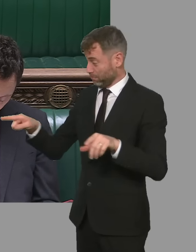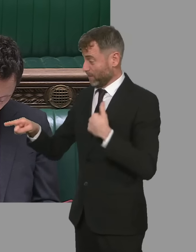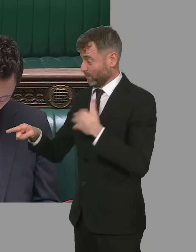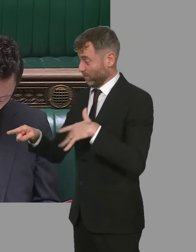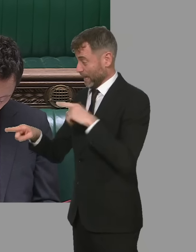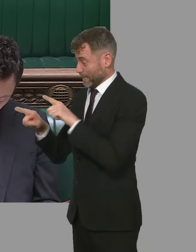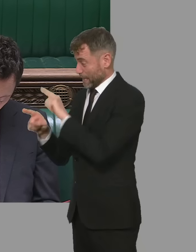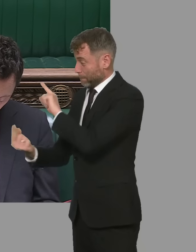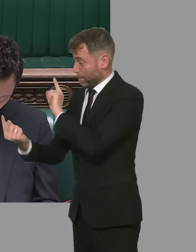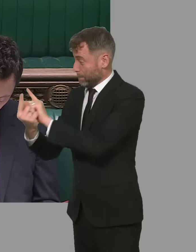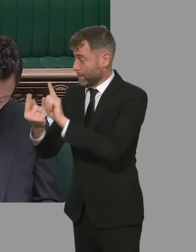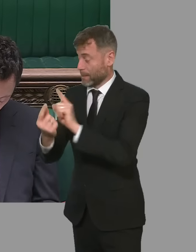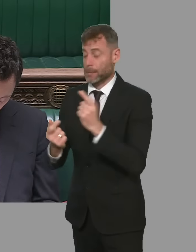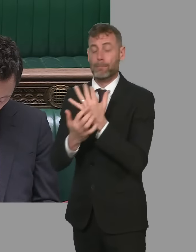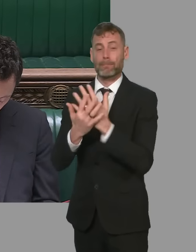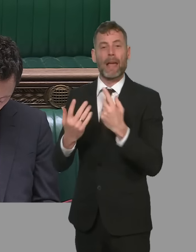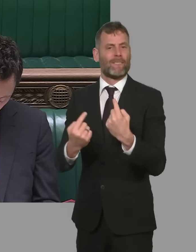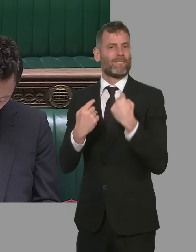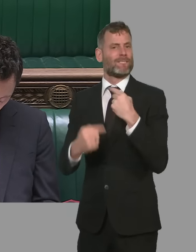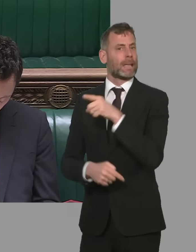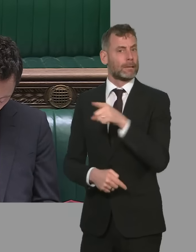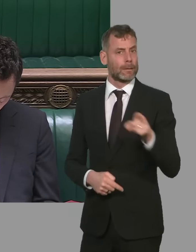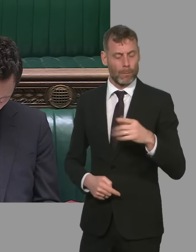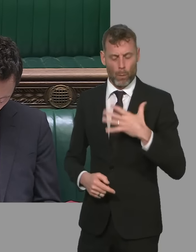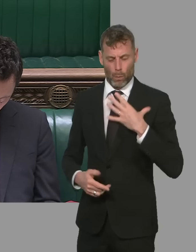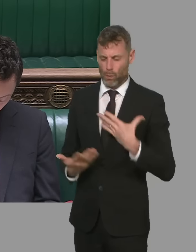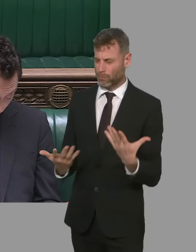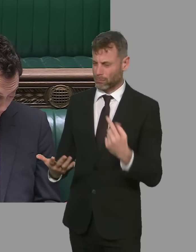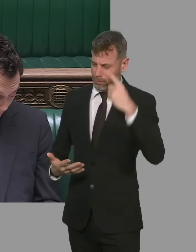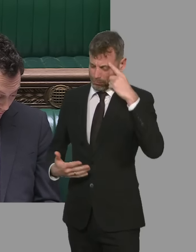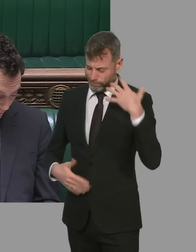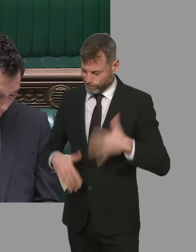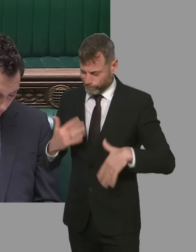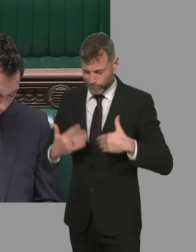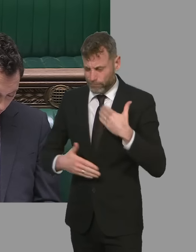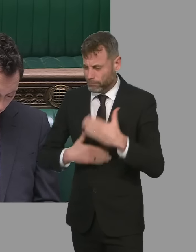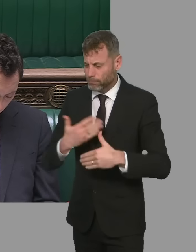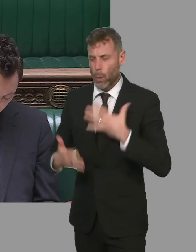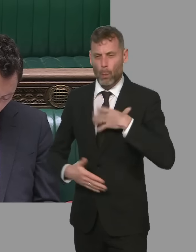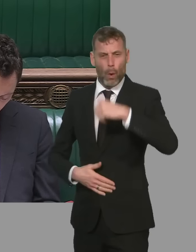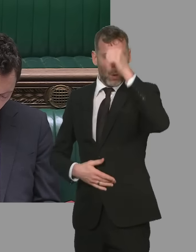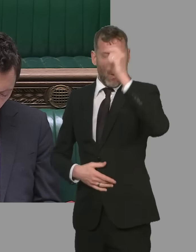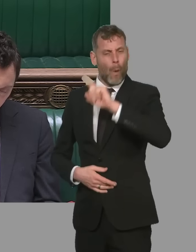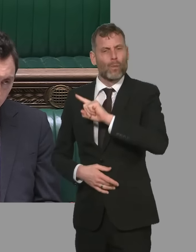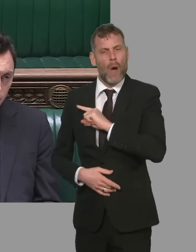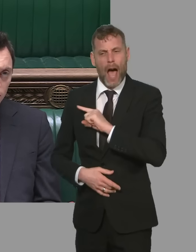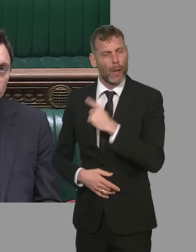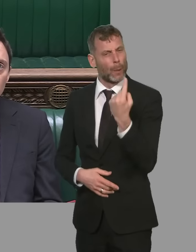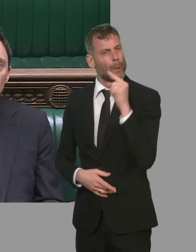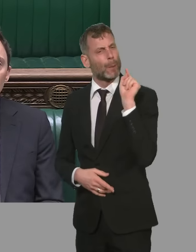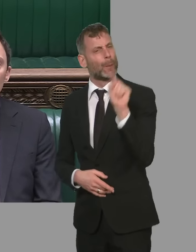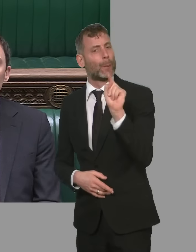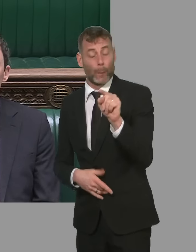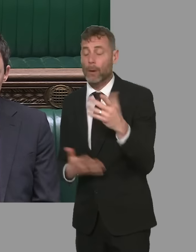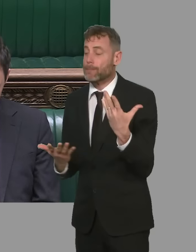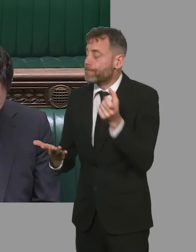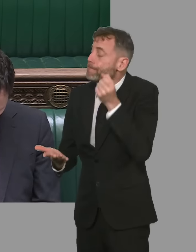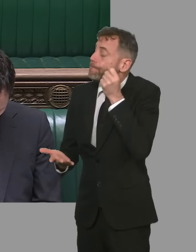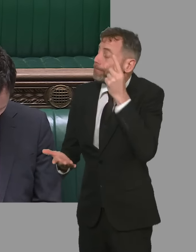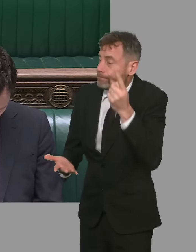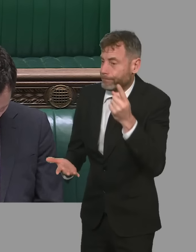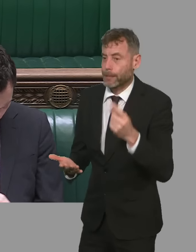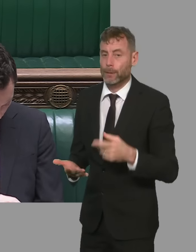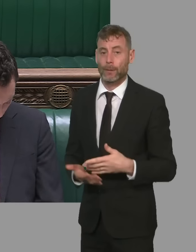the passage of time, the prospect of prosecutions of anybody are diminishing rapidly, and the